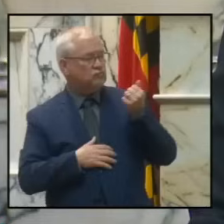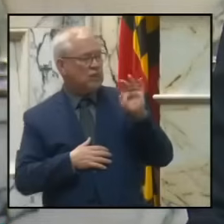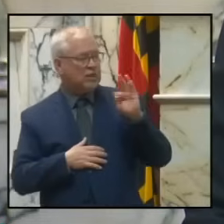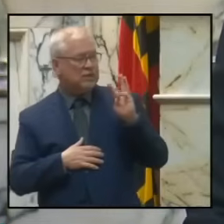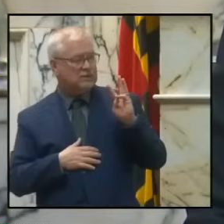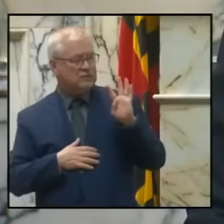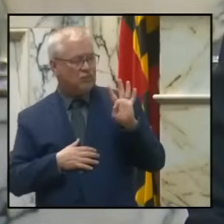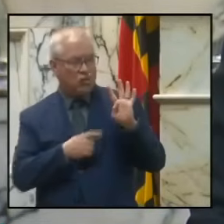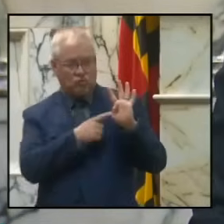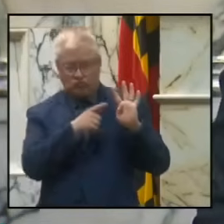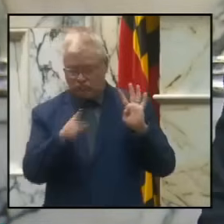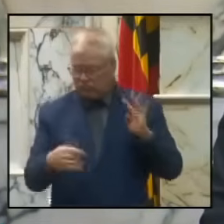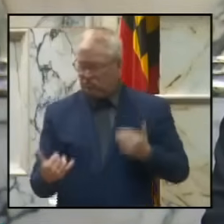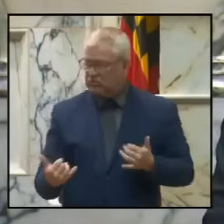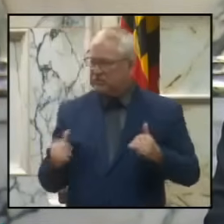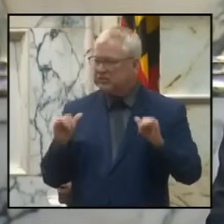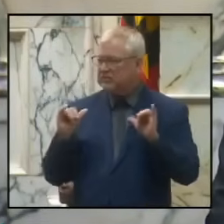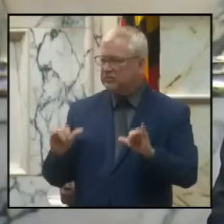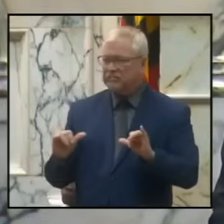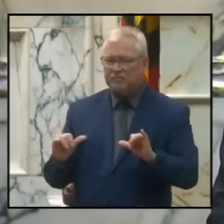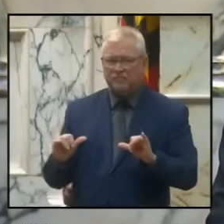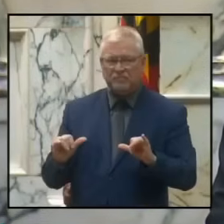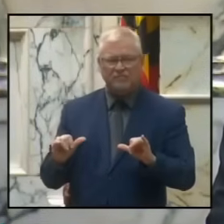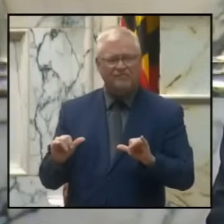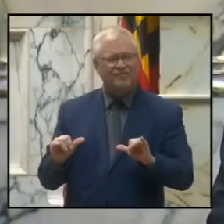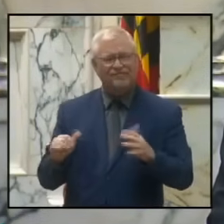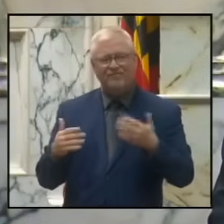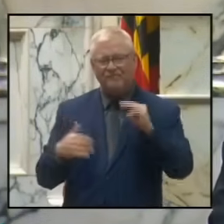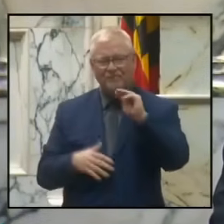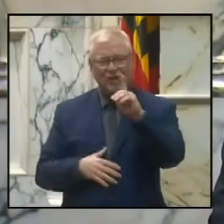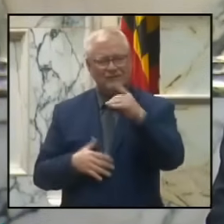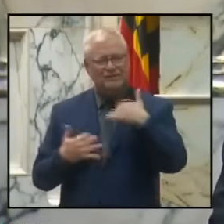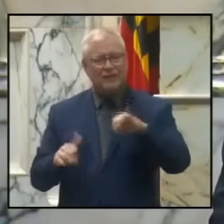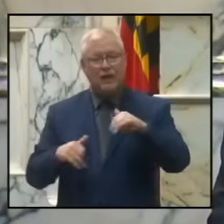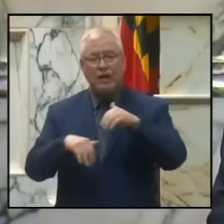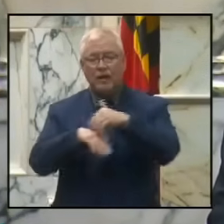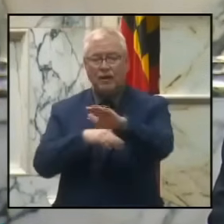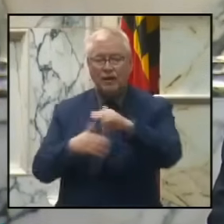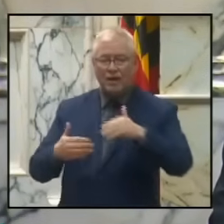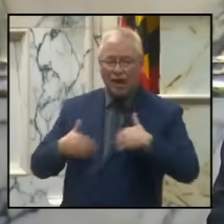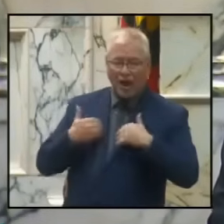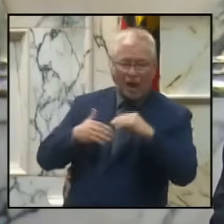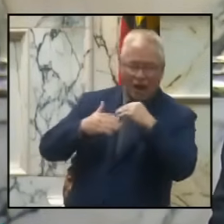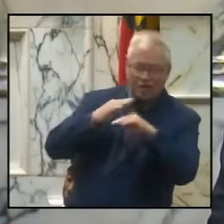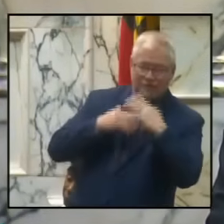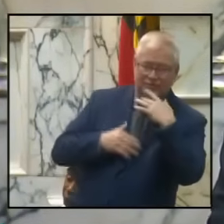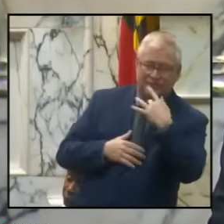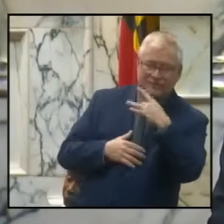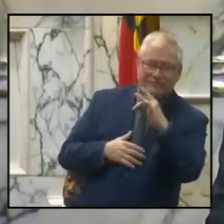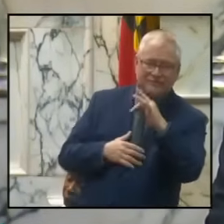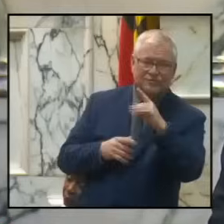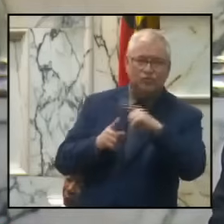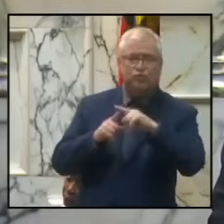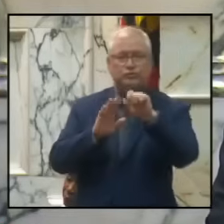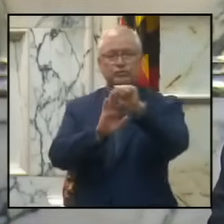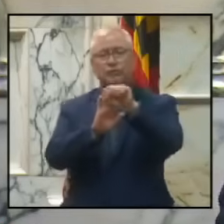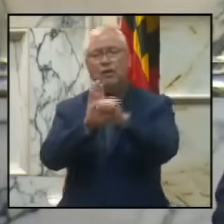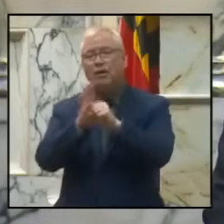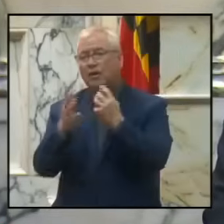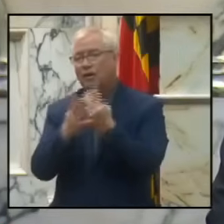And Maryland still sends youth under the age of 18 to our state prisons at twice the national